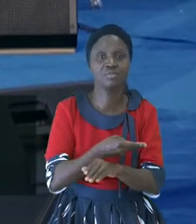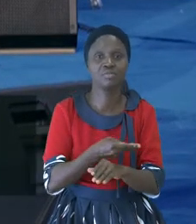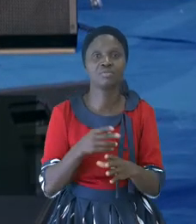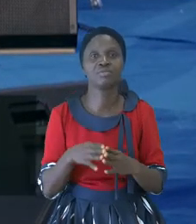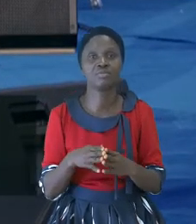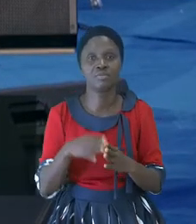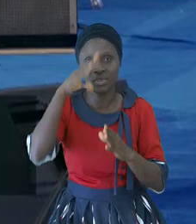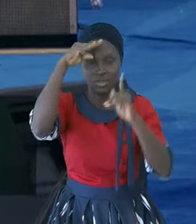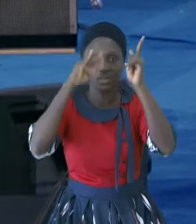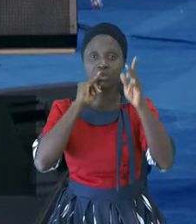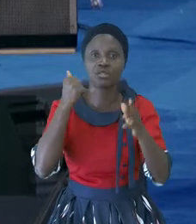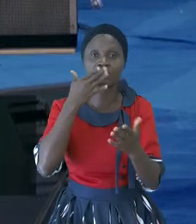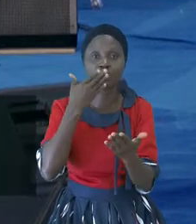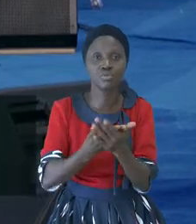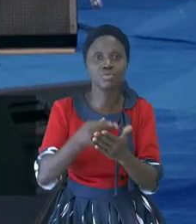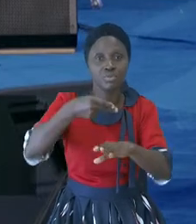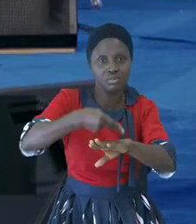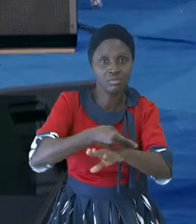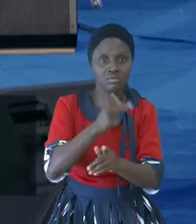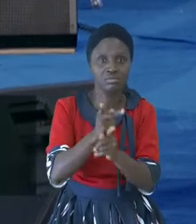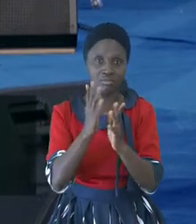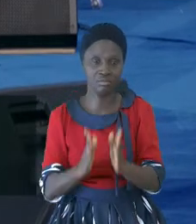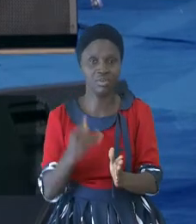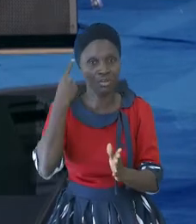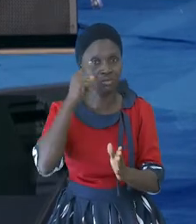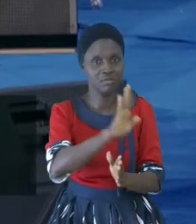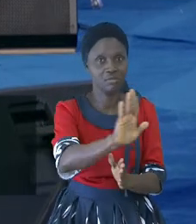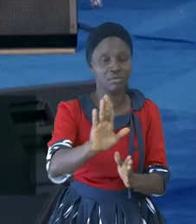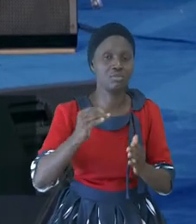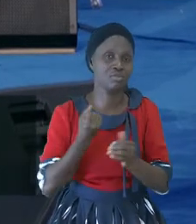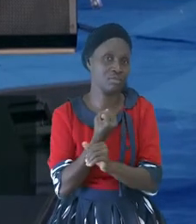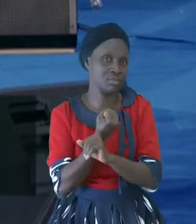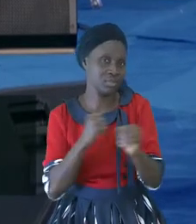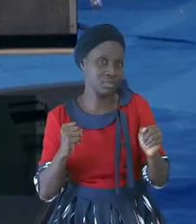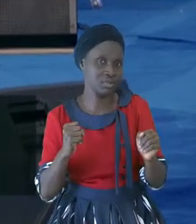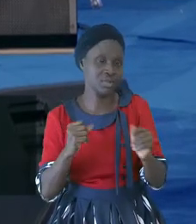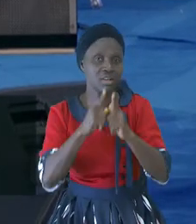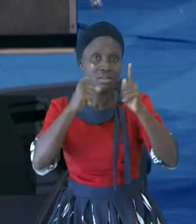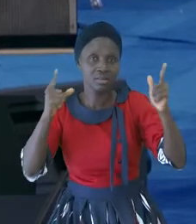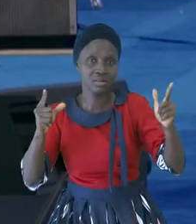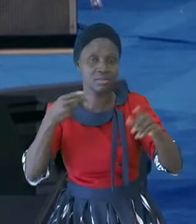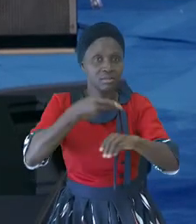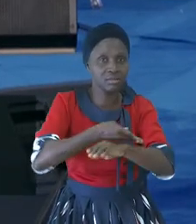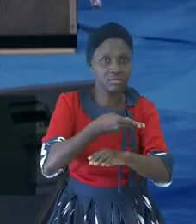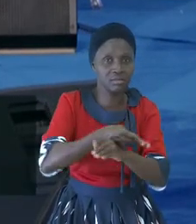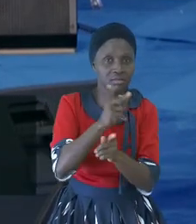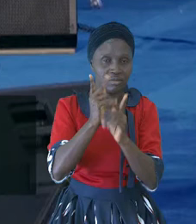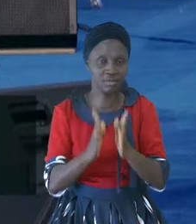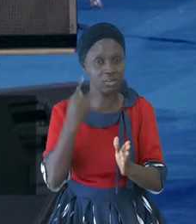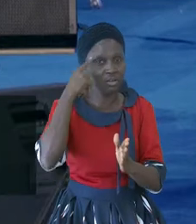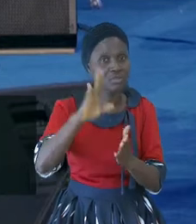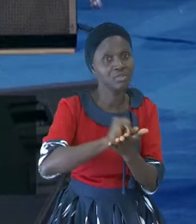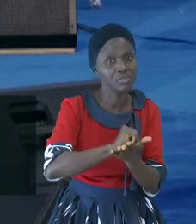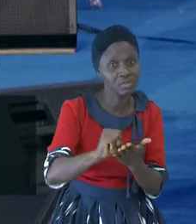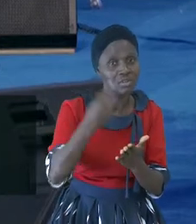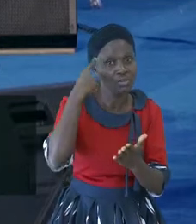good shepherd for your salvation, is the great shepherd for your sanctification, for your holiness, is